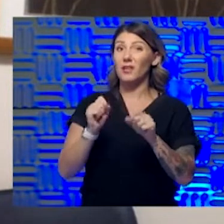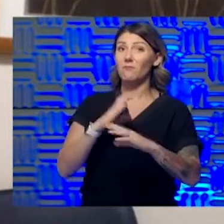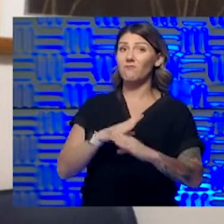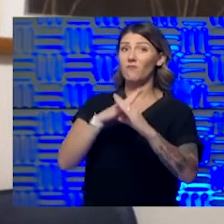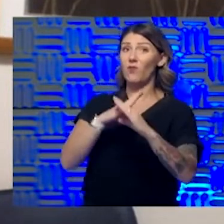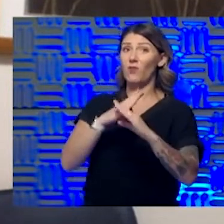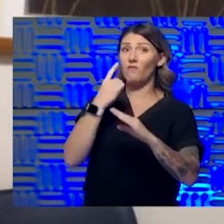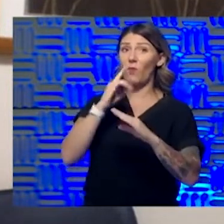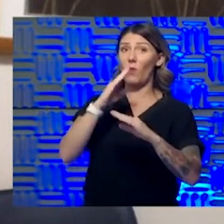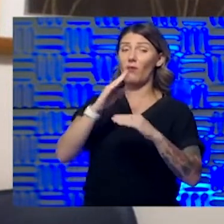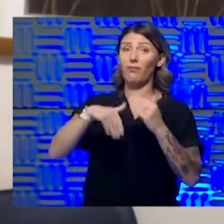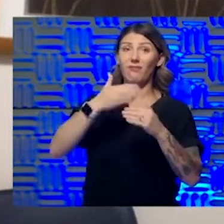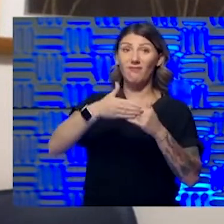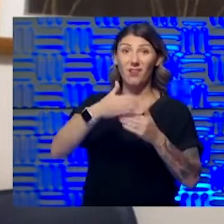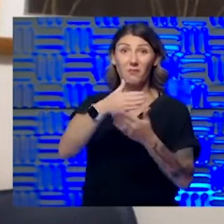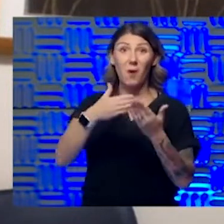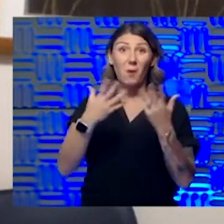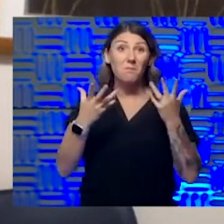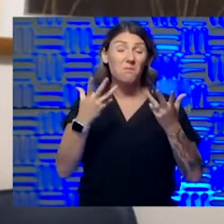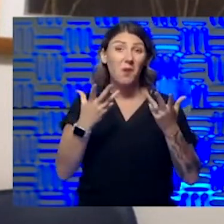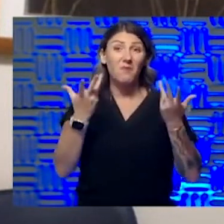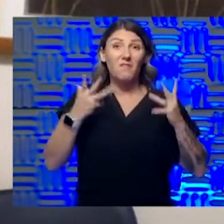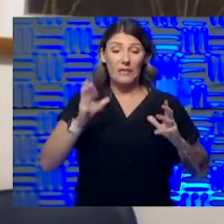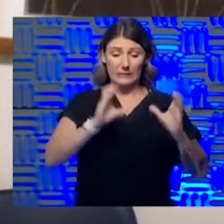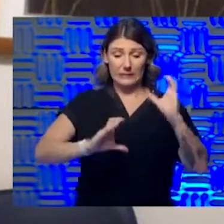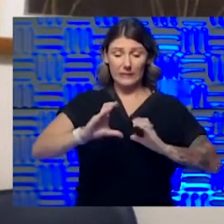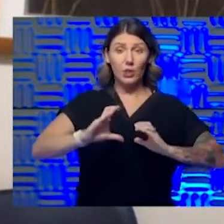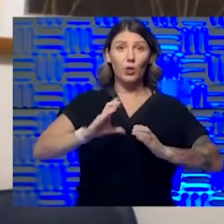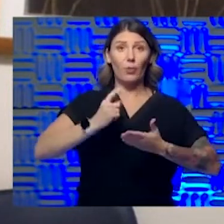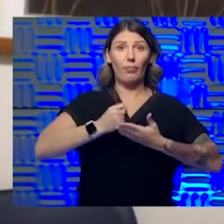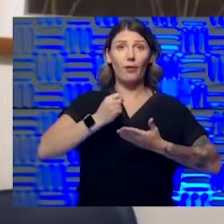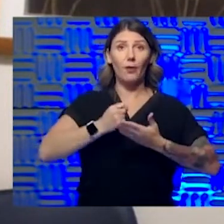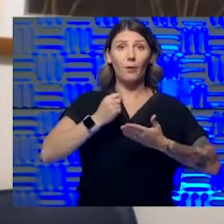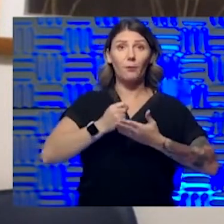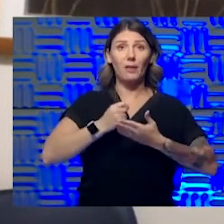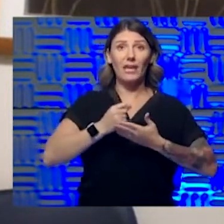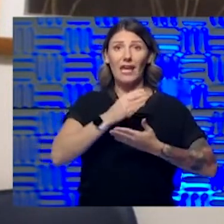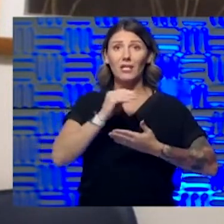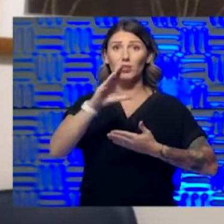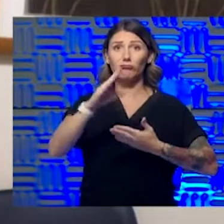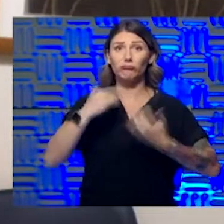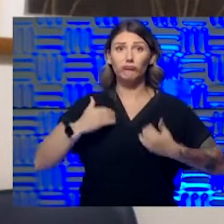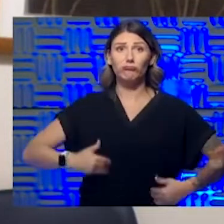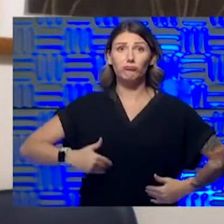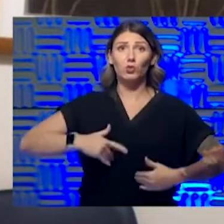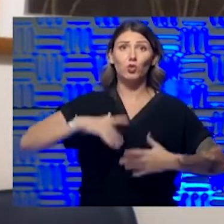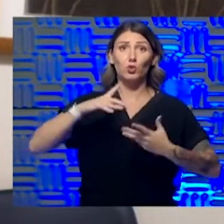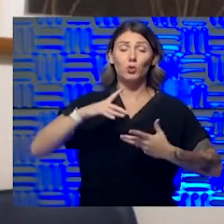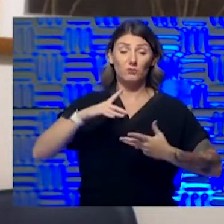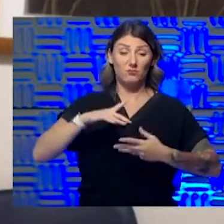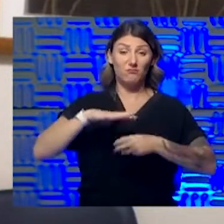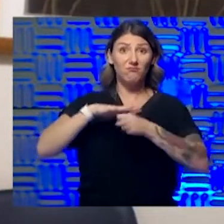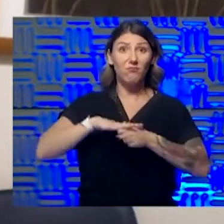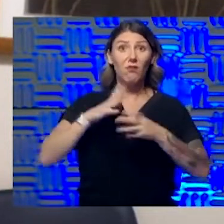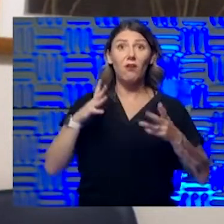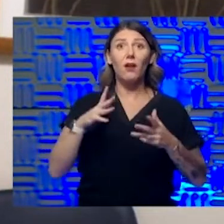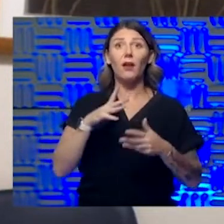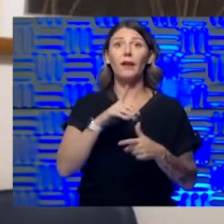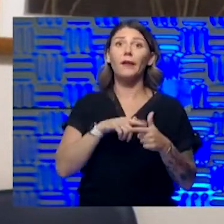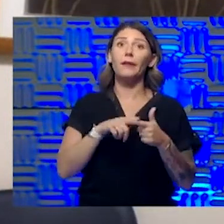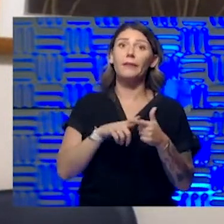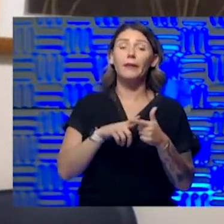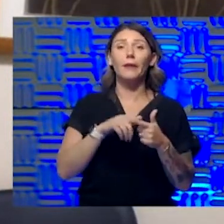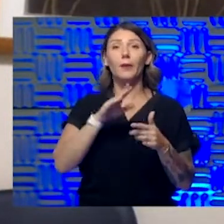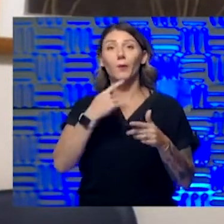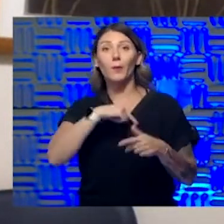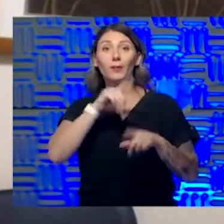for example, maybe you finished your chemotherapy and you're not as immunosuppressed. Well, we are doing COVID testing on all patients going to surgery.